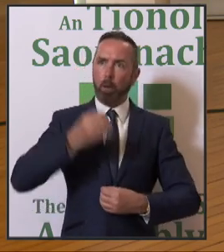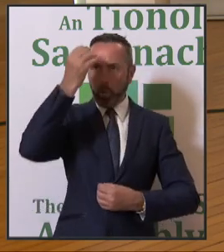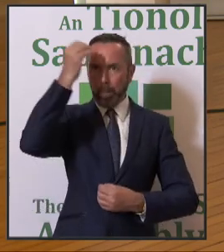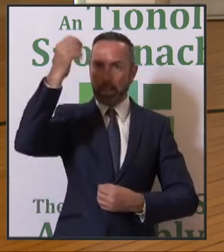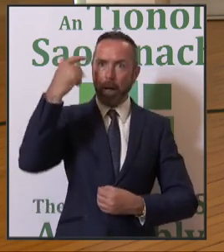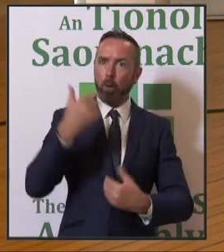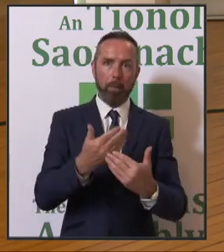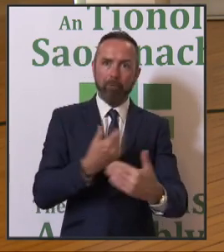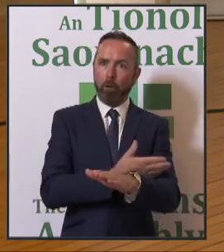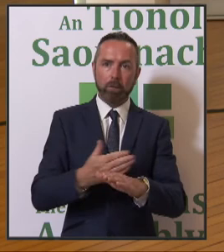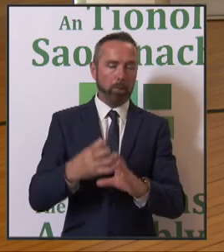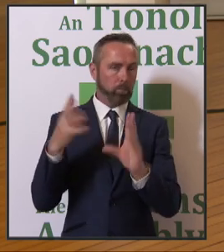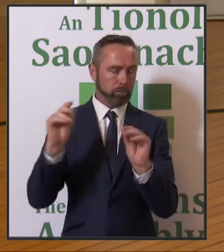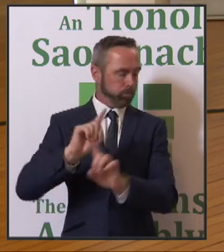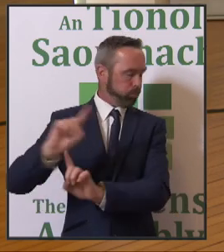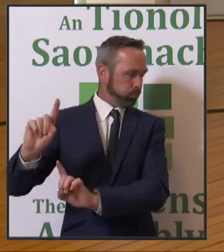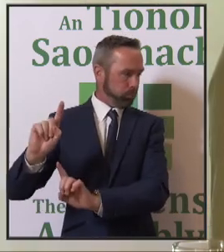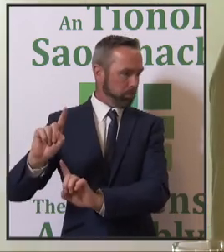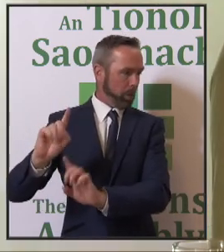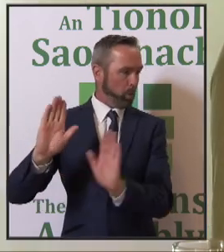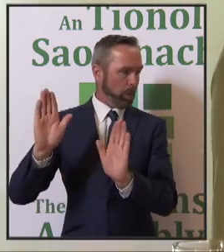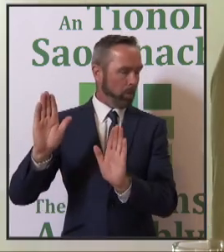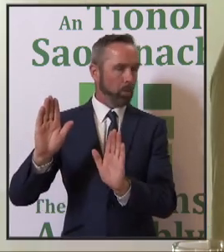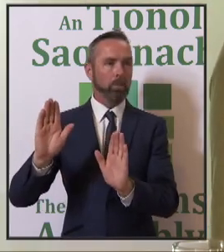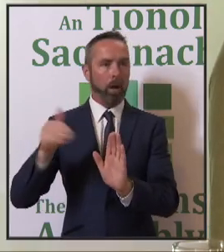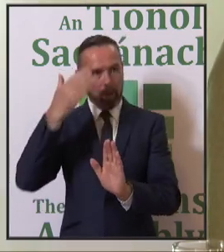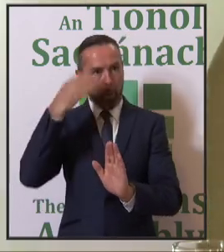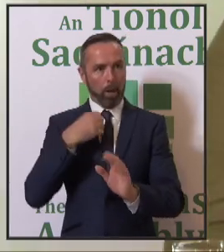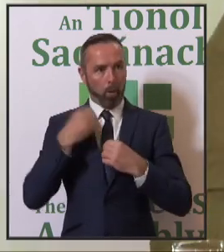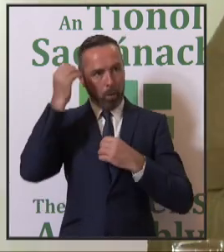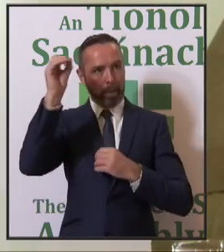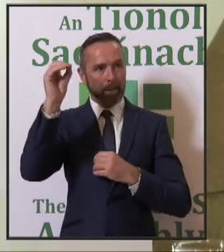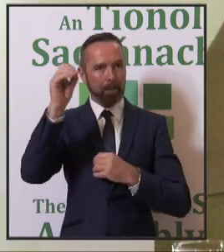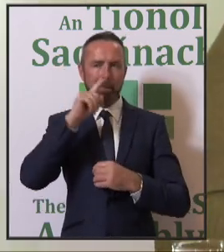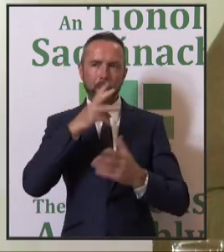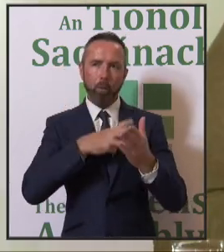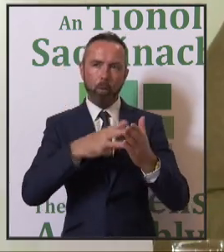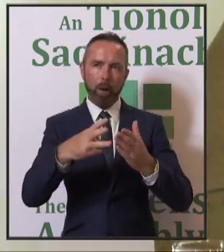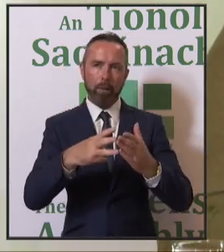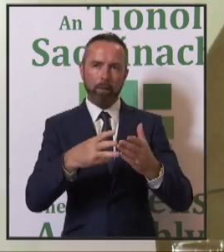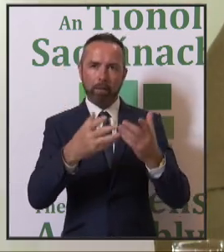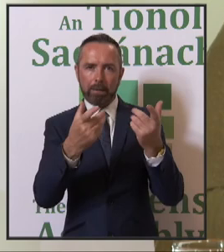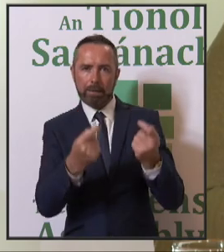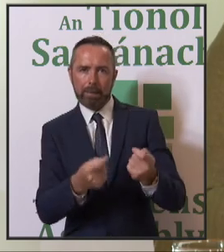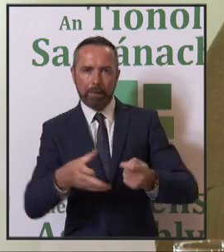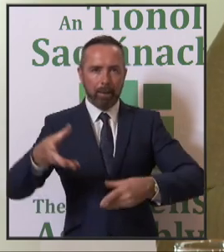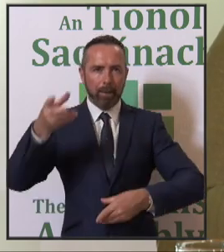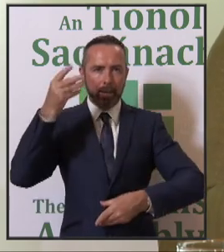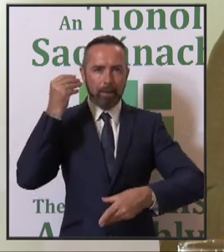I start. I don't need to listen to anybody. I know where I'm coming from. And actually when you sat down and you listened